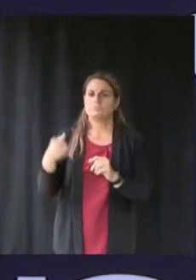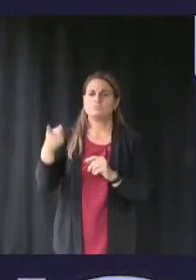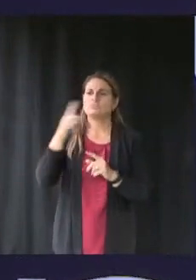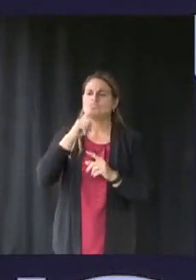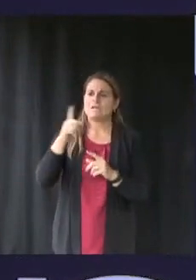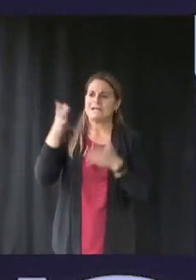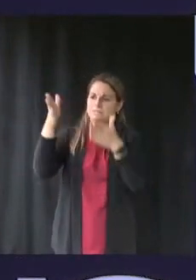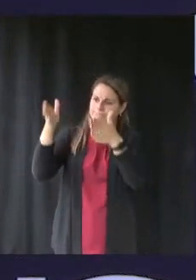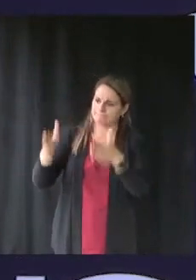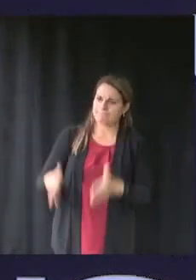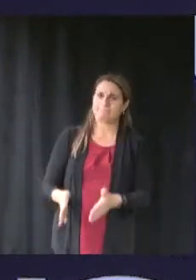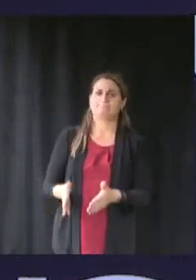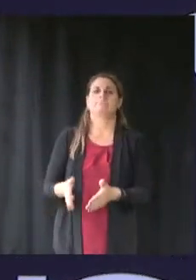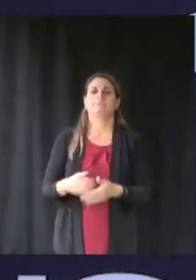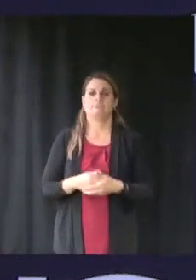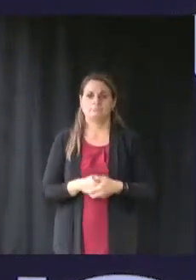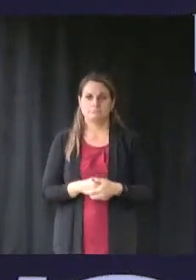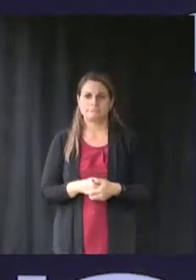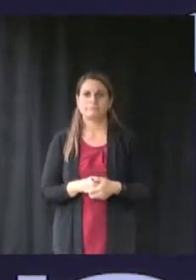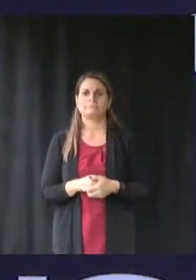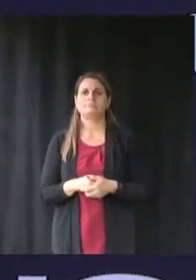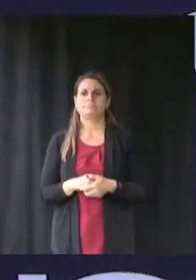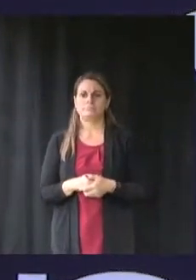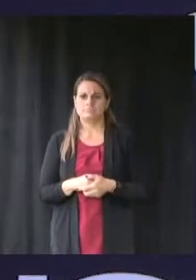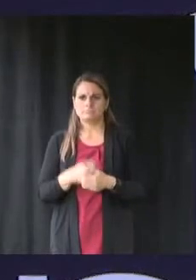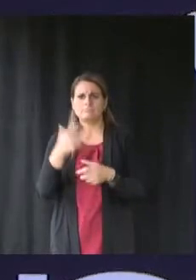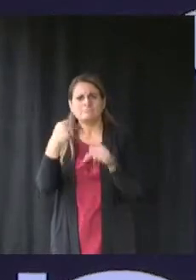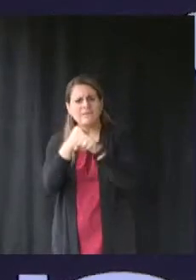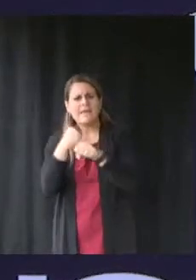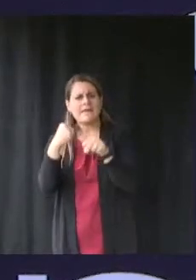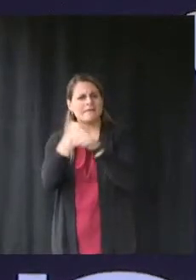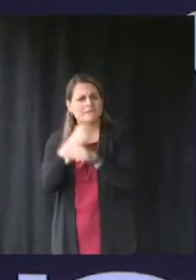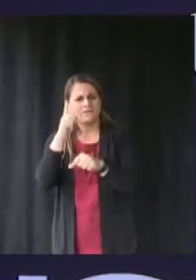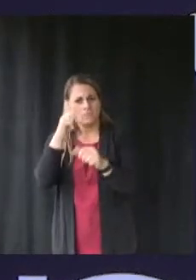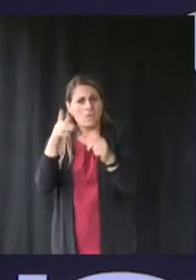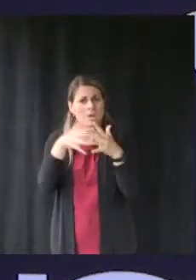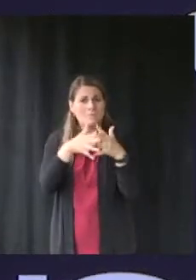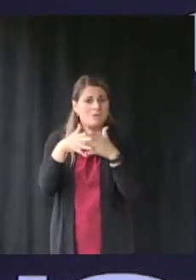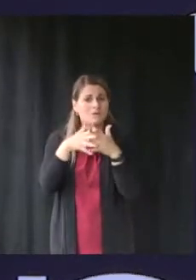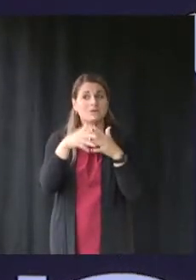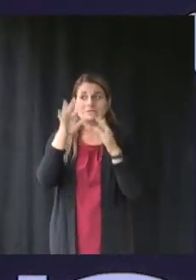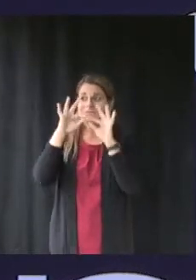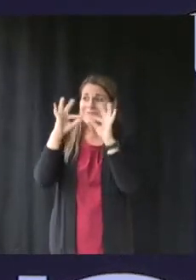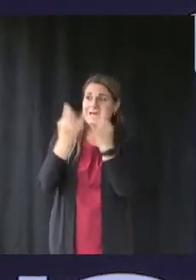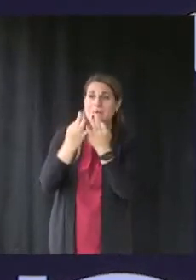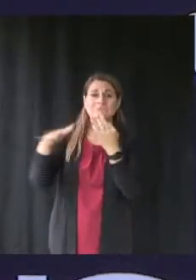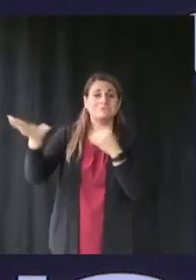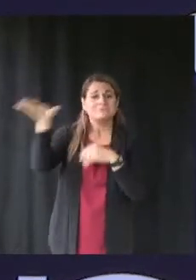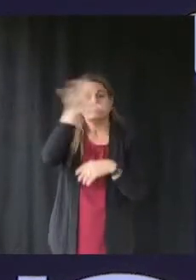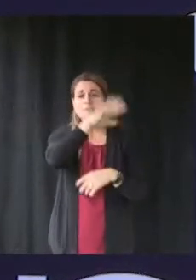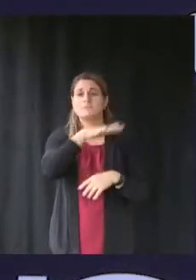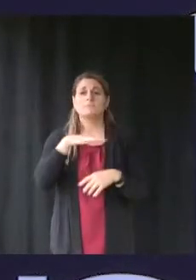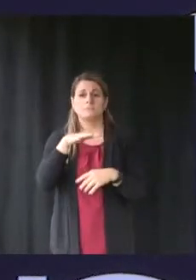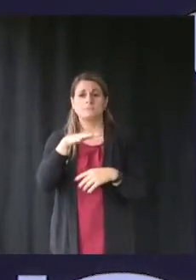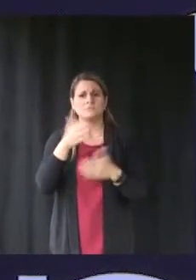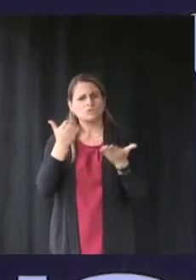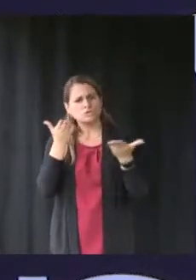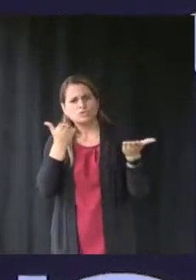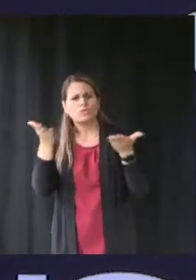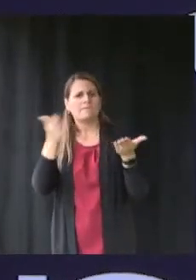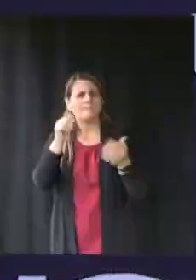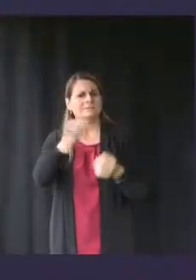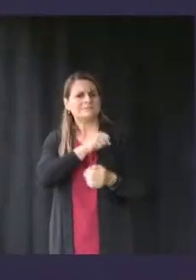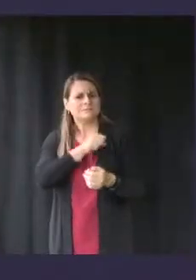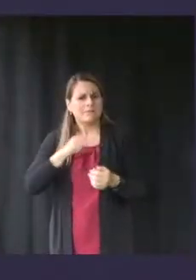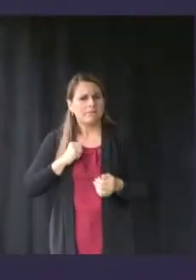Chris, whether you were fighting for American families or serving as the Senate